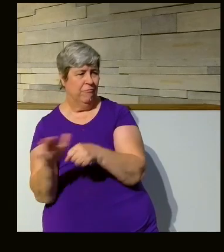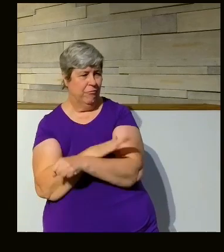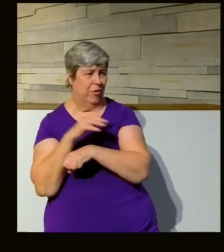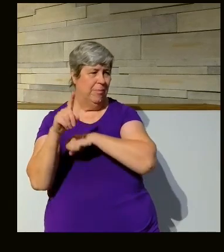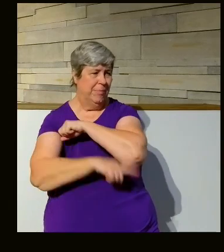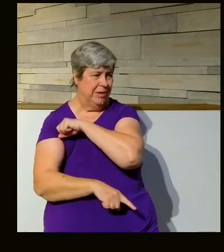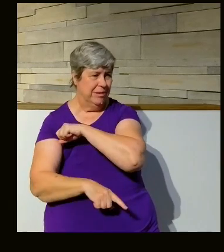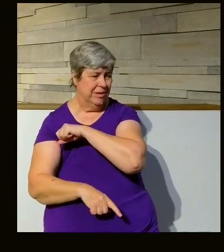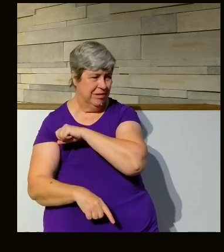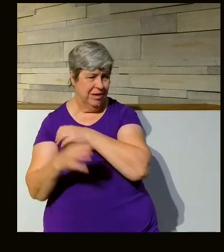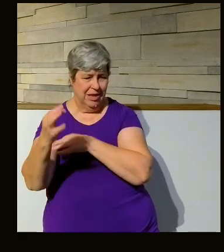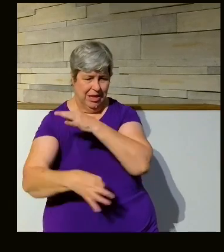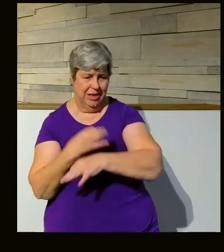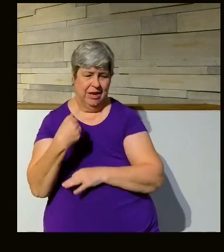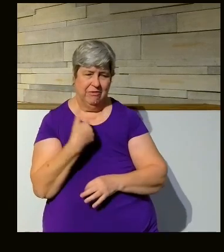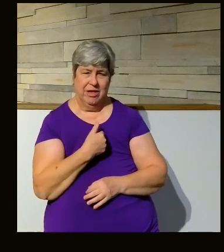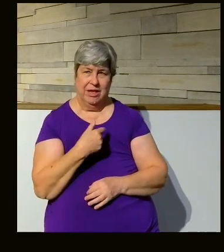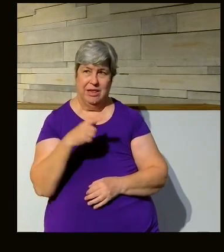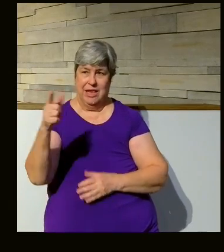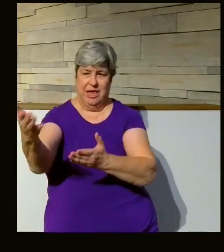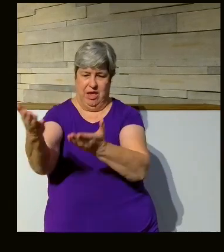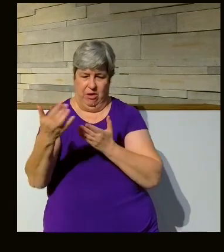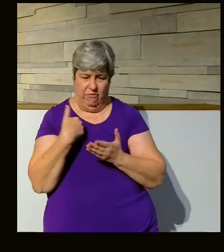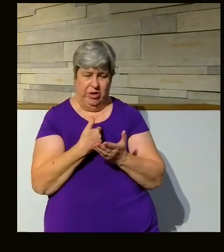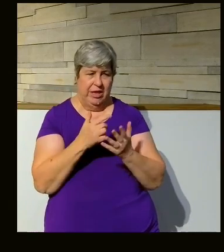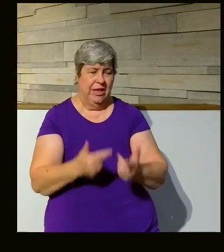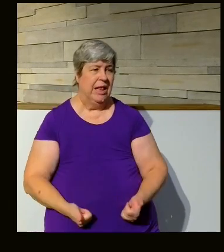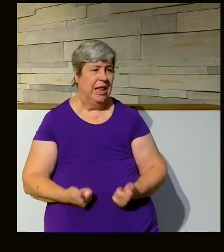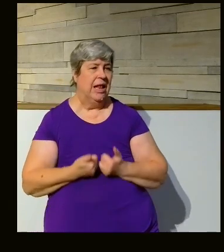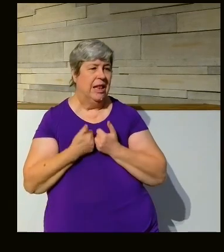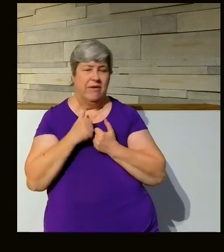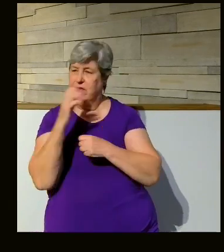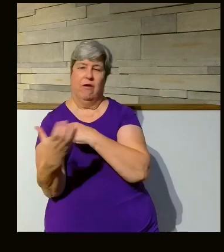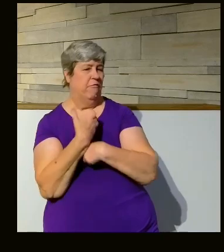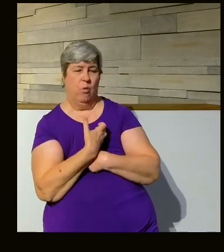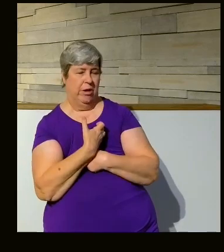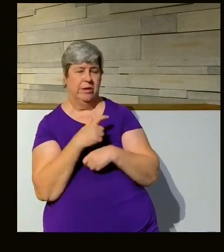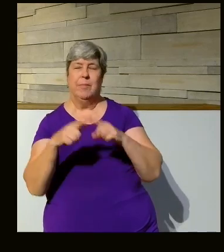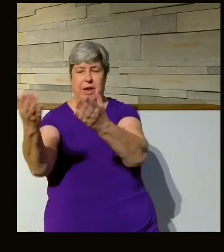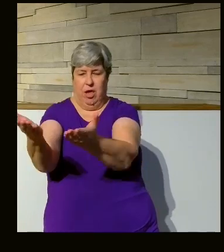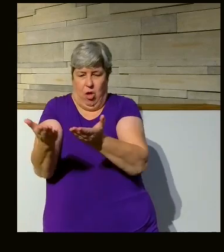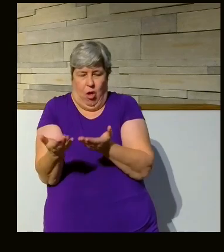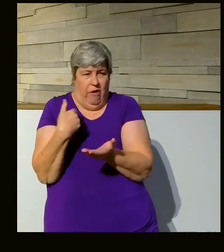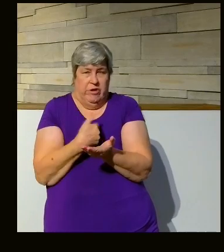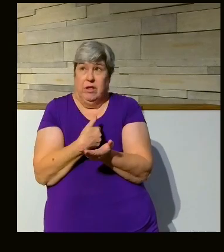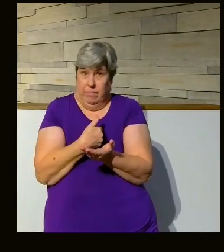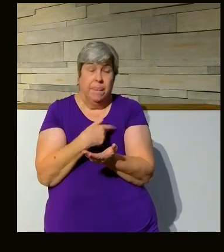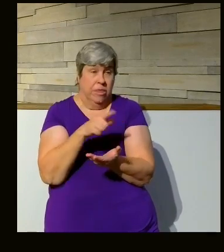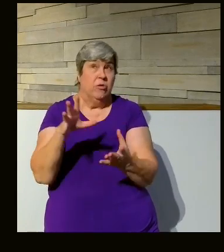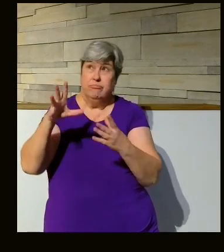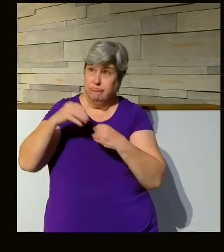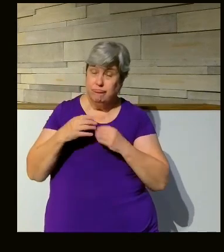sin. And Jesus offers us life, doesn't force it upon us, offers it to us. Will you receive Christ as your